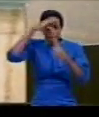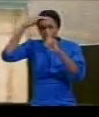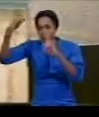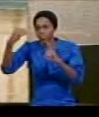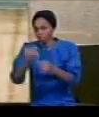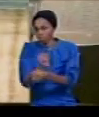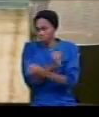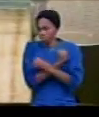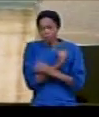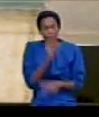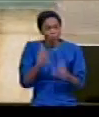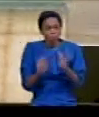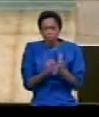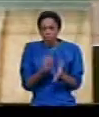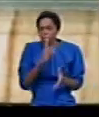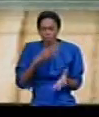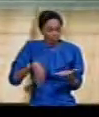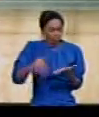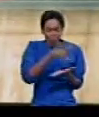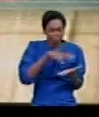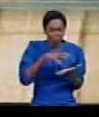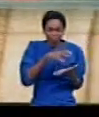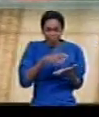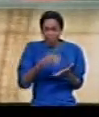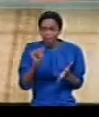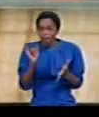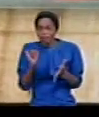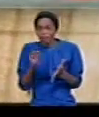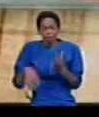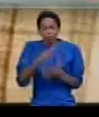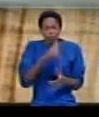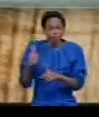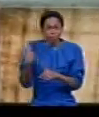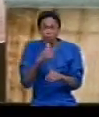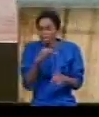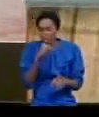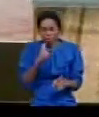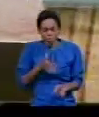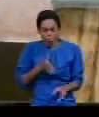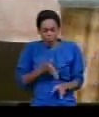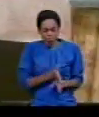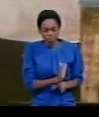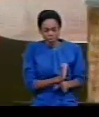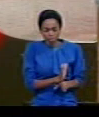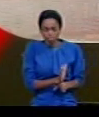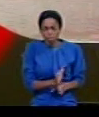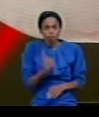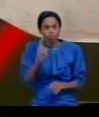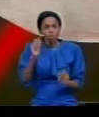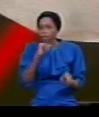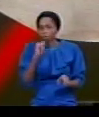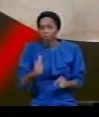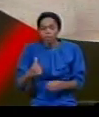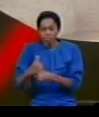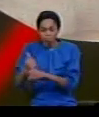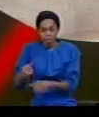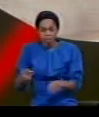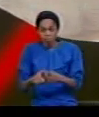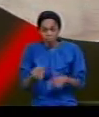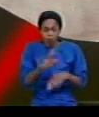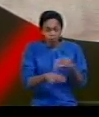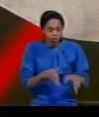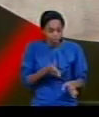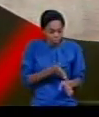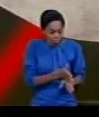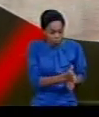contradict themselves. There are people who are not straightforward, and you cannot make them walk in the straight path. You